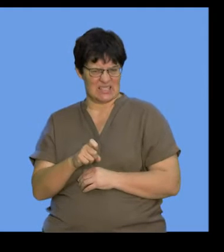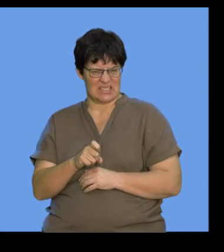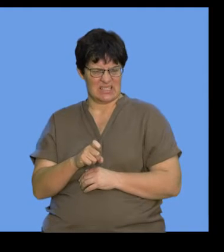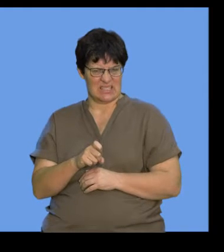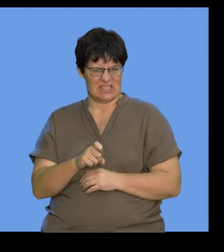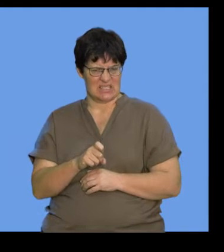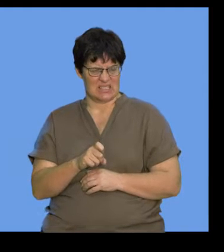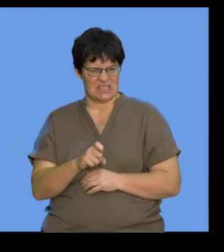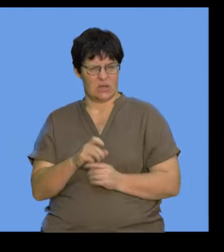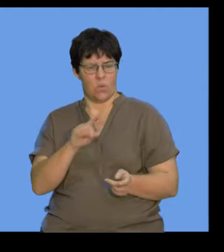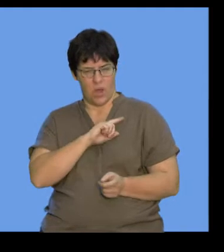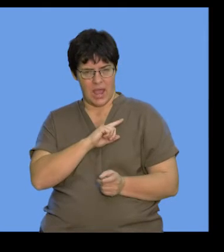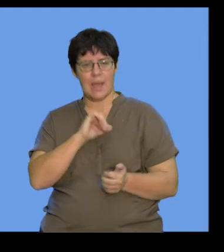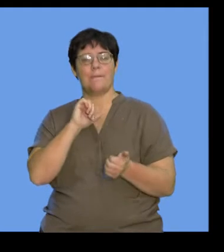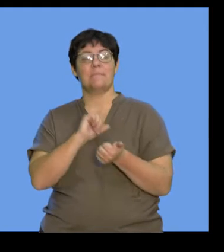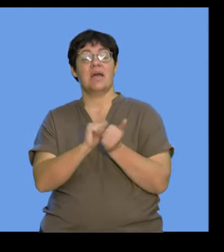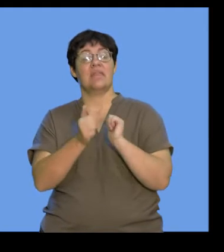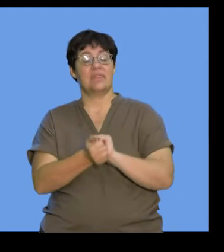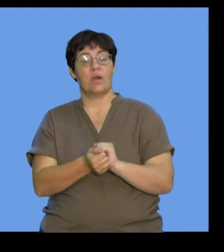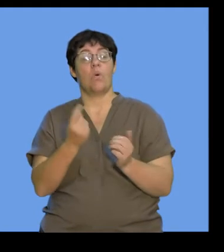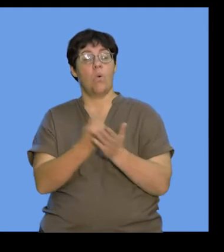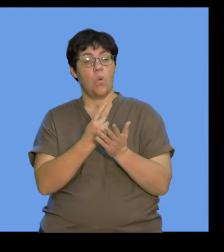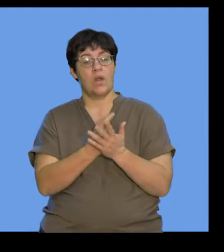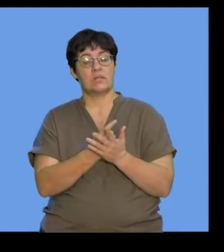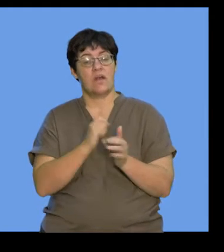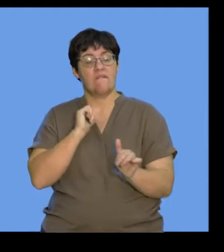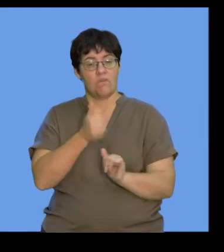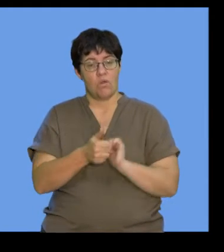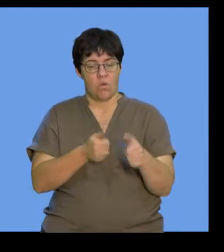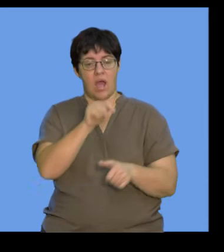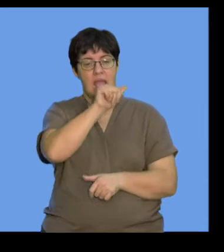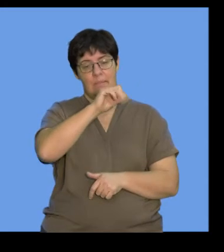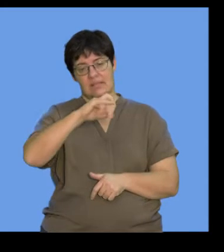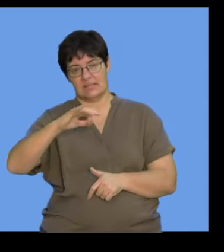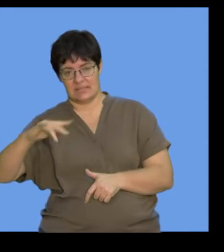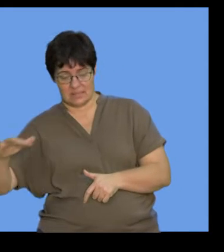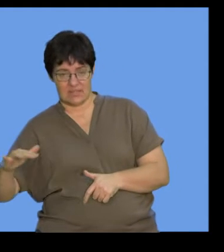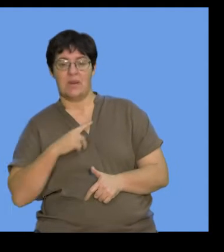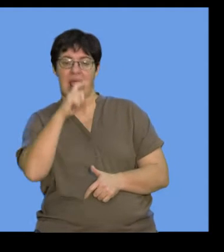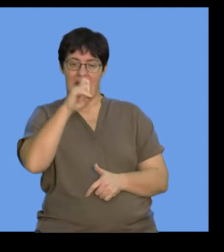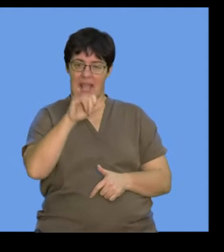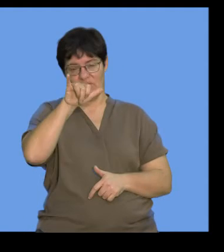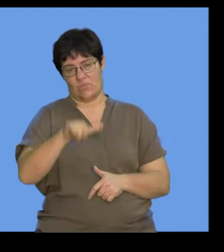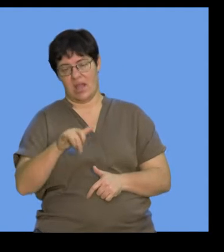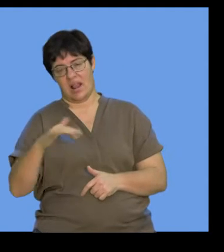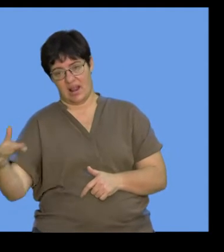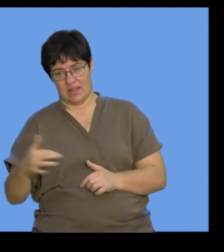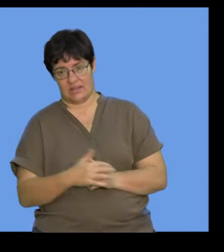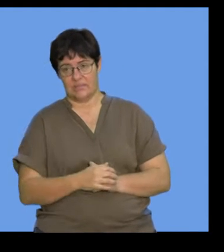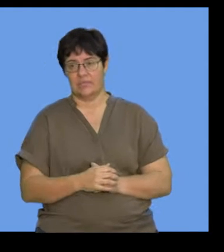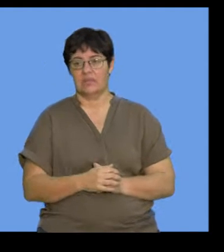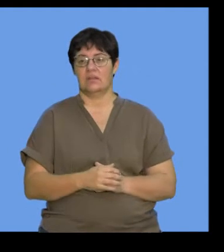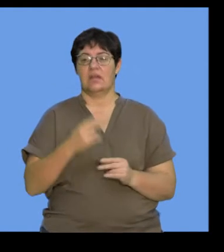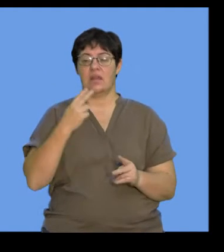with the x and not the y? Because remember, mathematically, we always follow the alphabetical order when it comes to